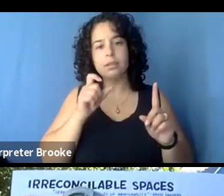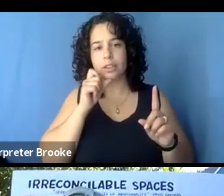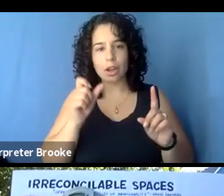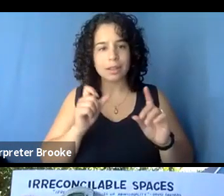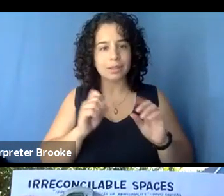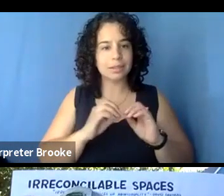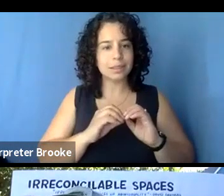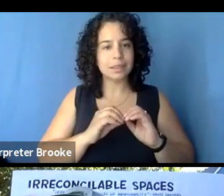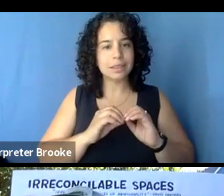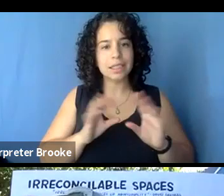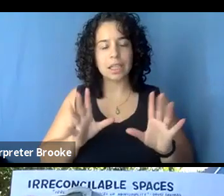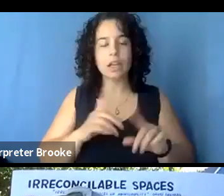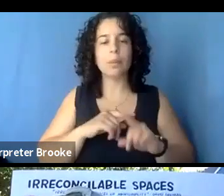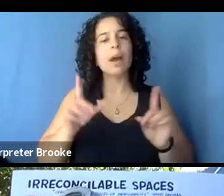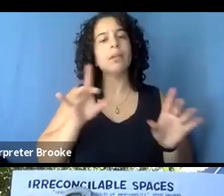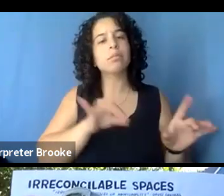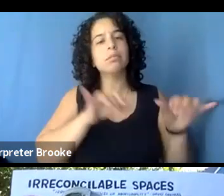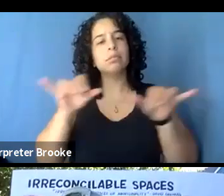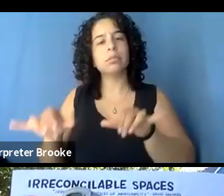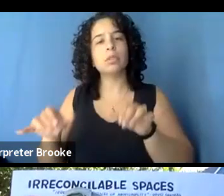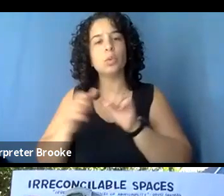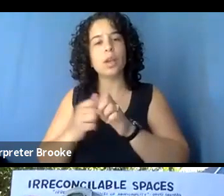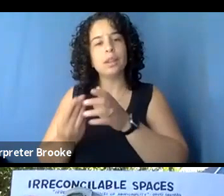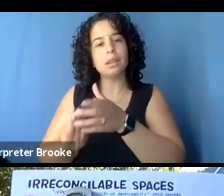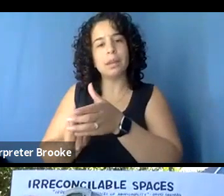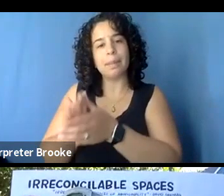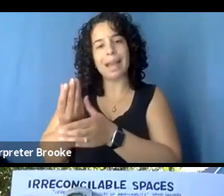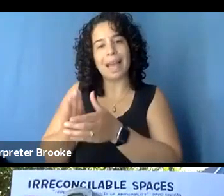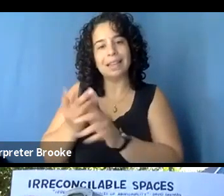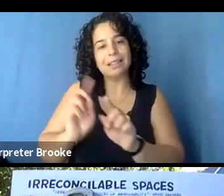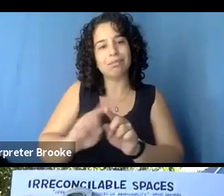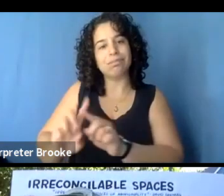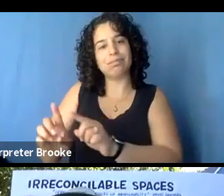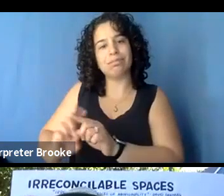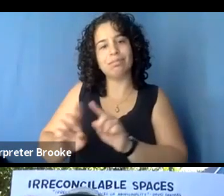I'm using the plant species metaphor,